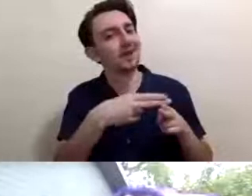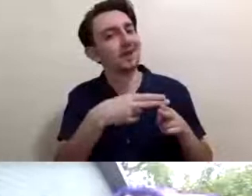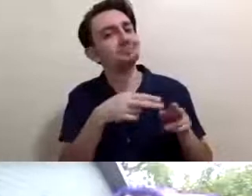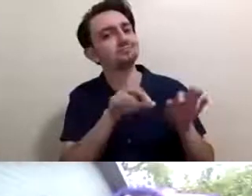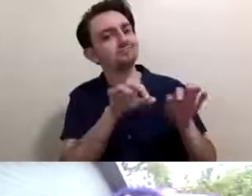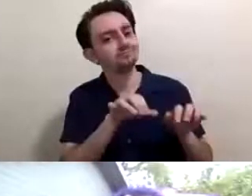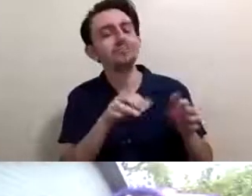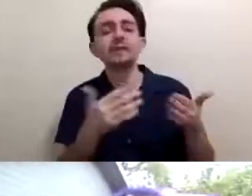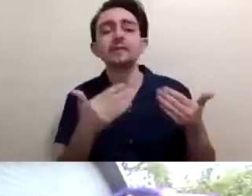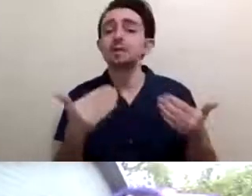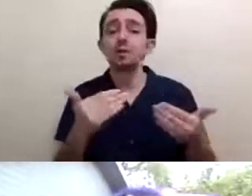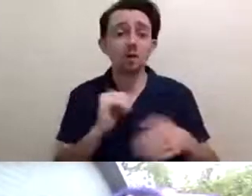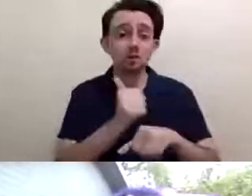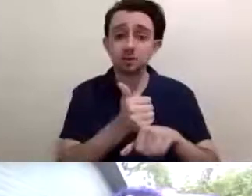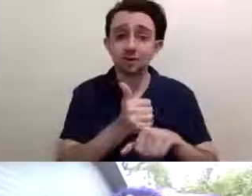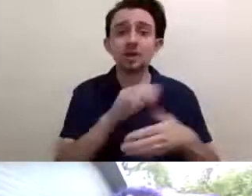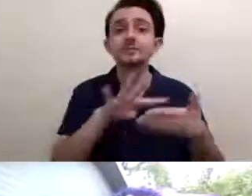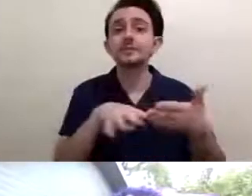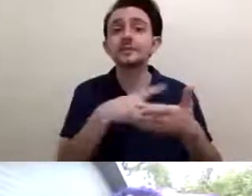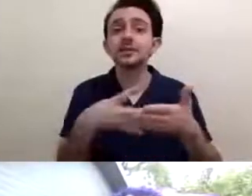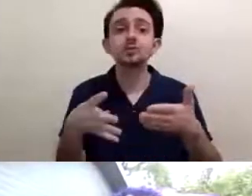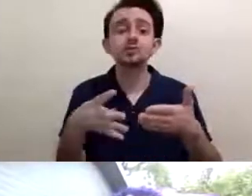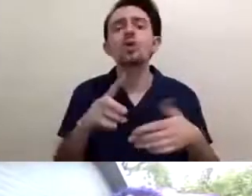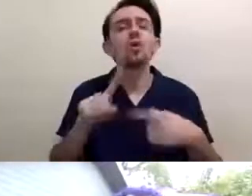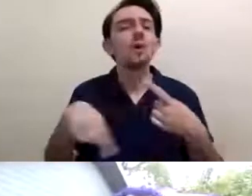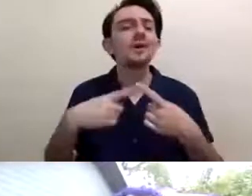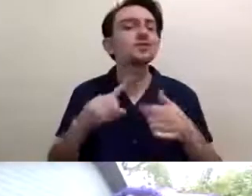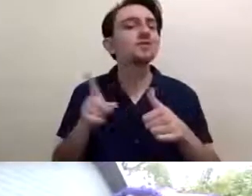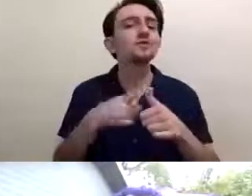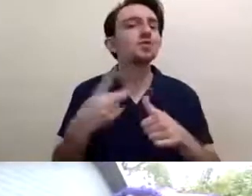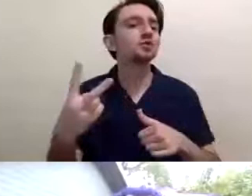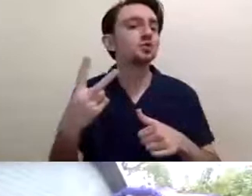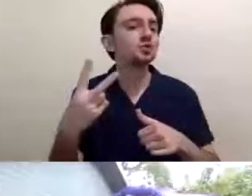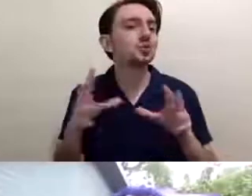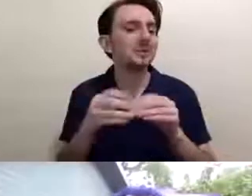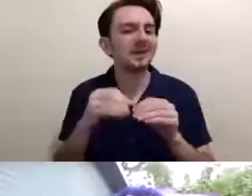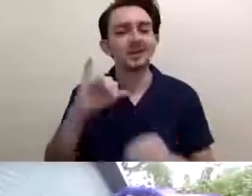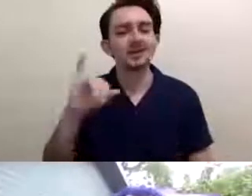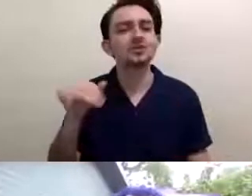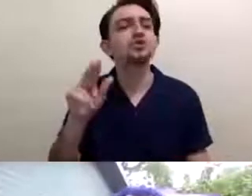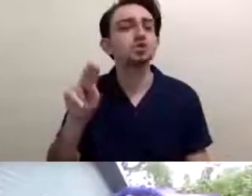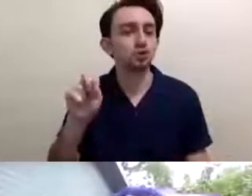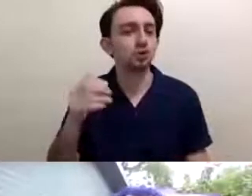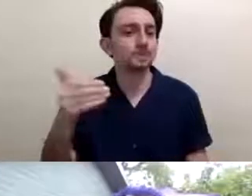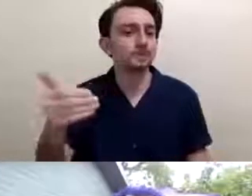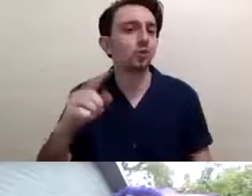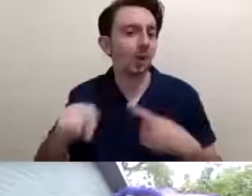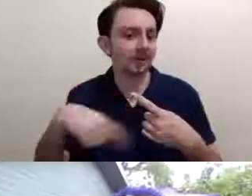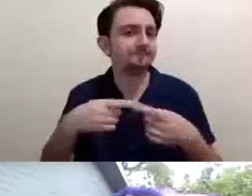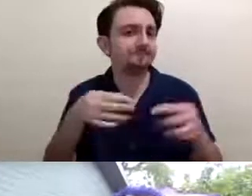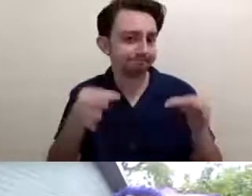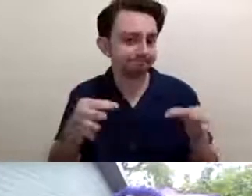not 2 meetings in June, so that we can come back in July with